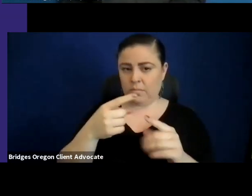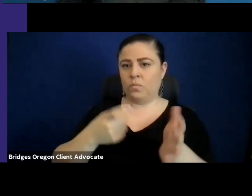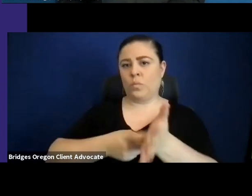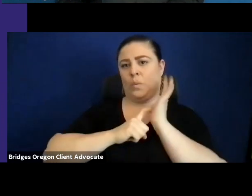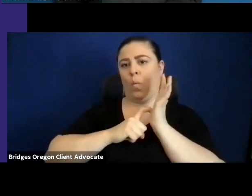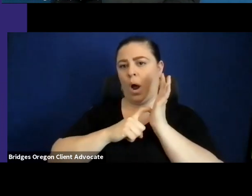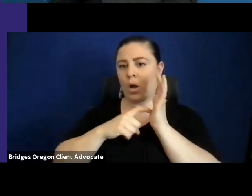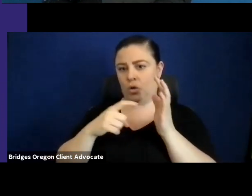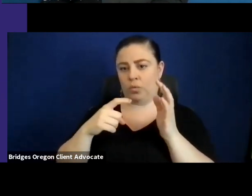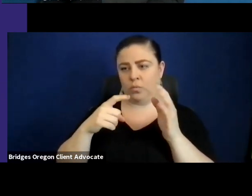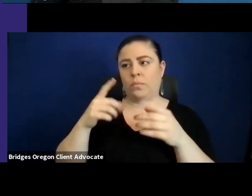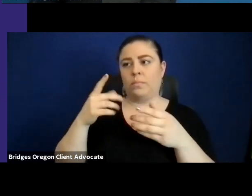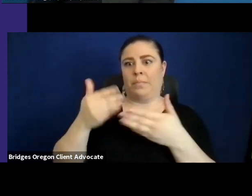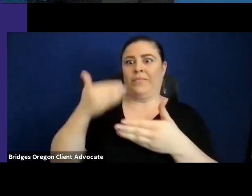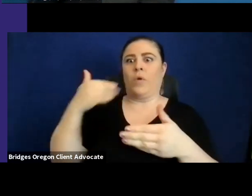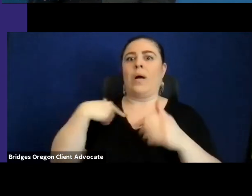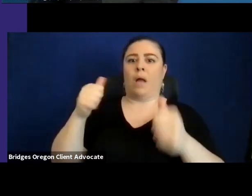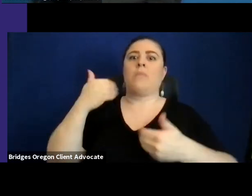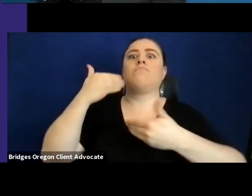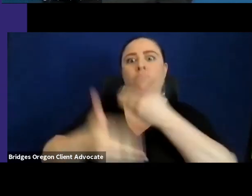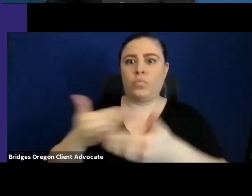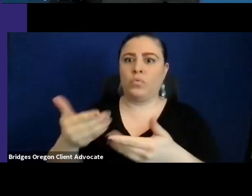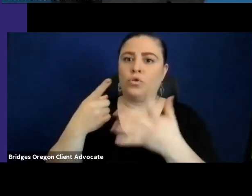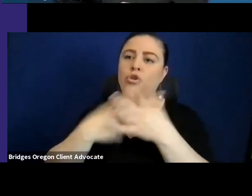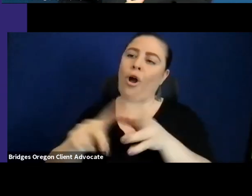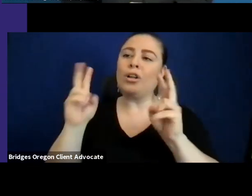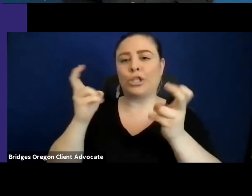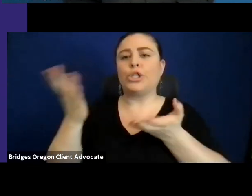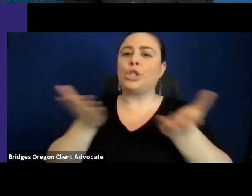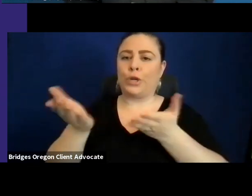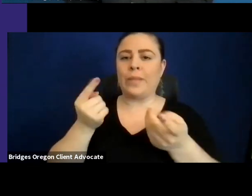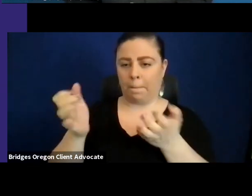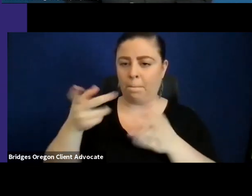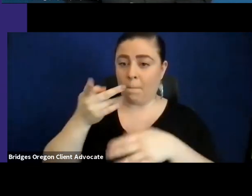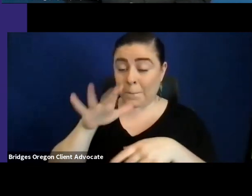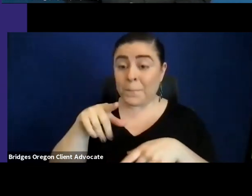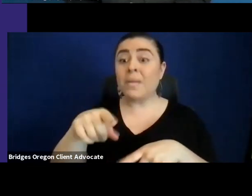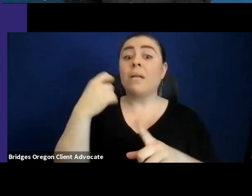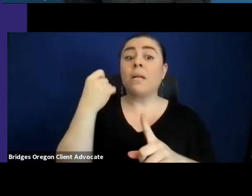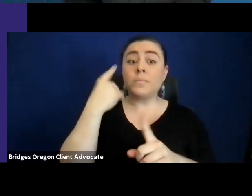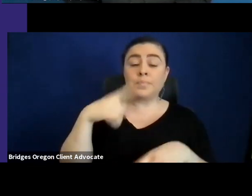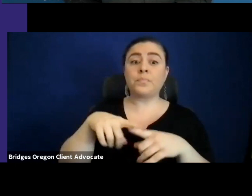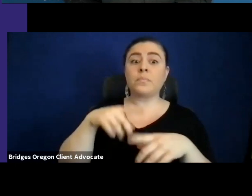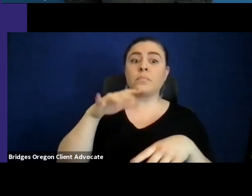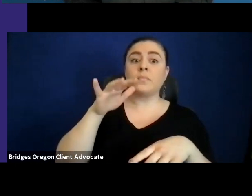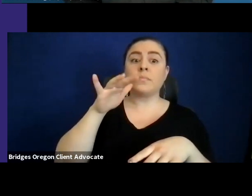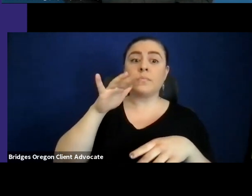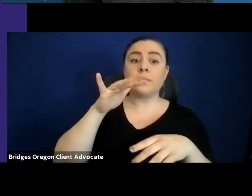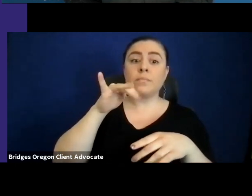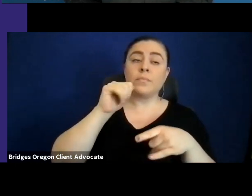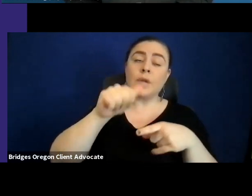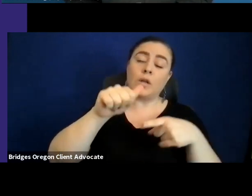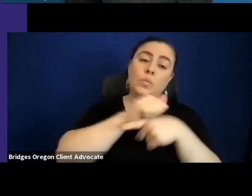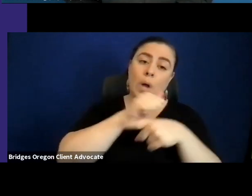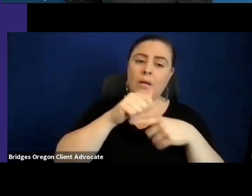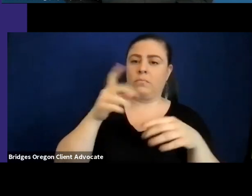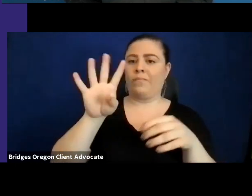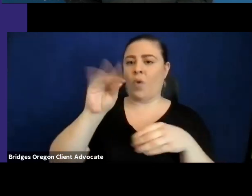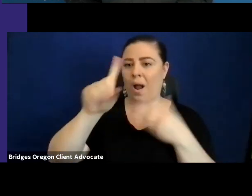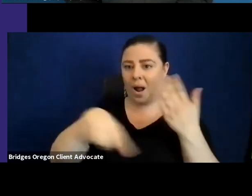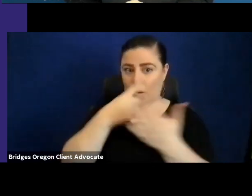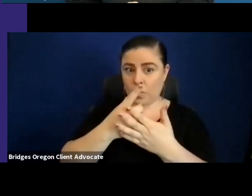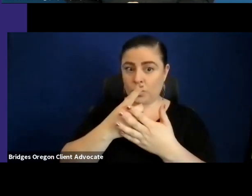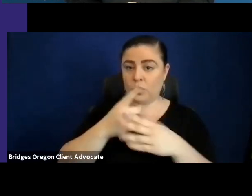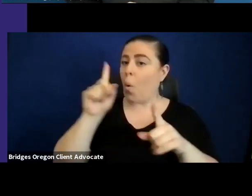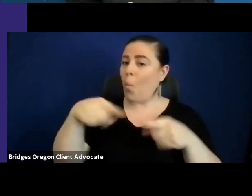by Oregon State. We are required to do that before we can move forward to actually serve the public.